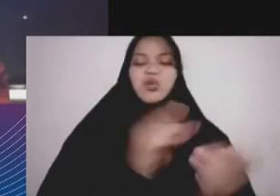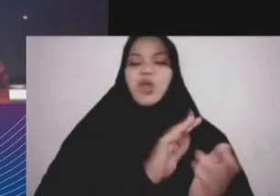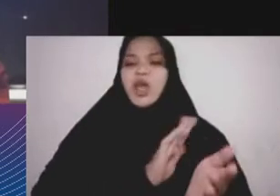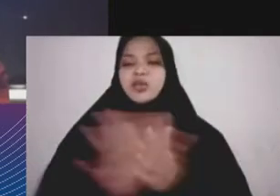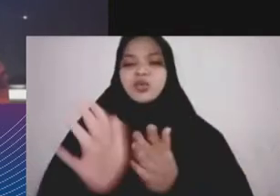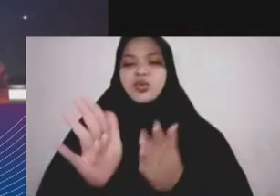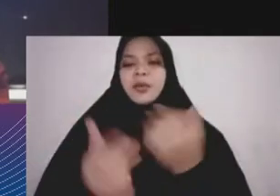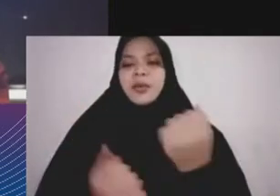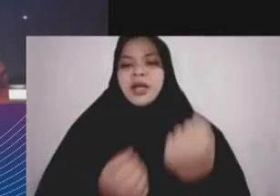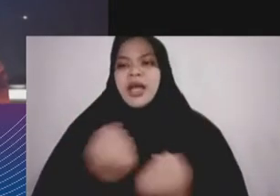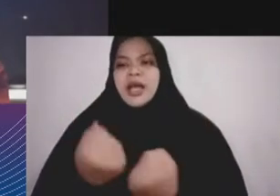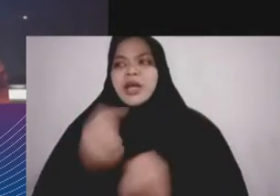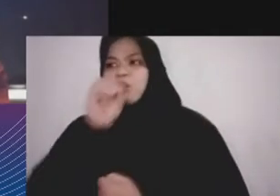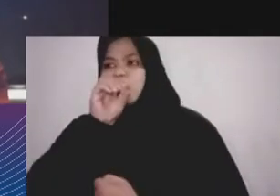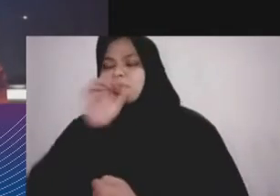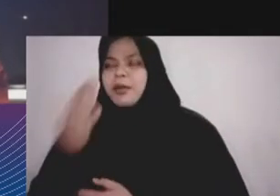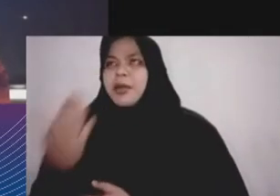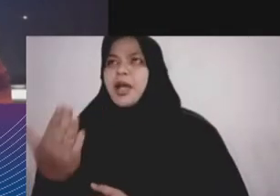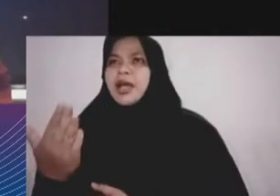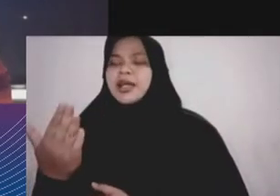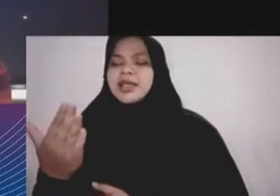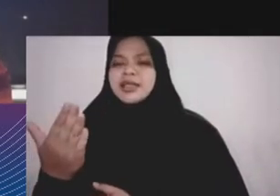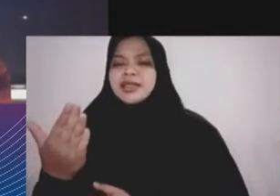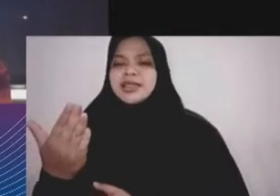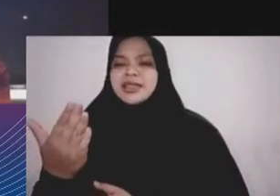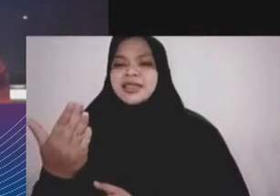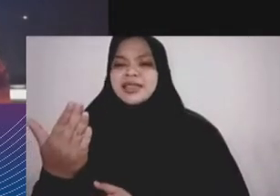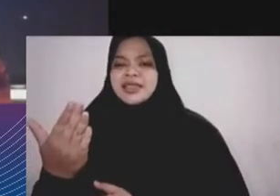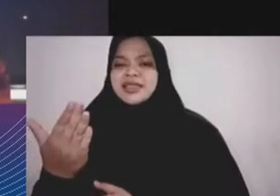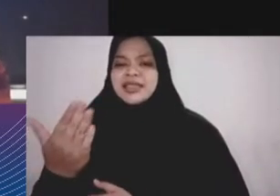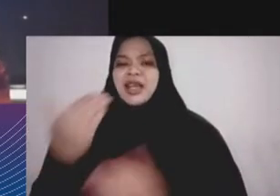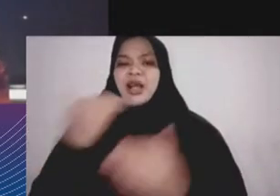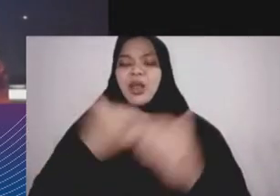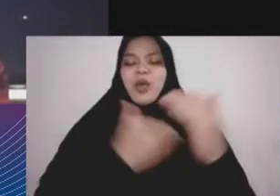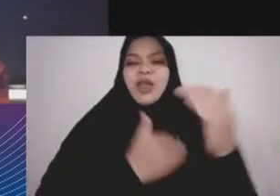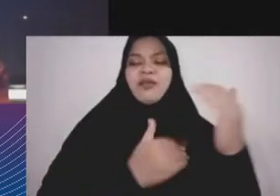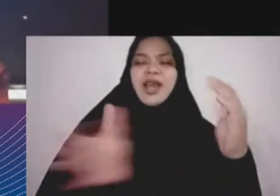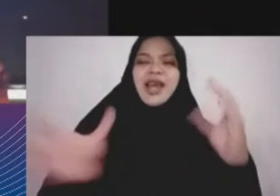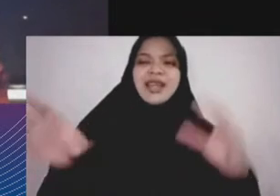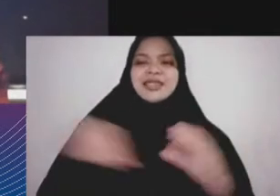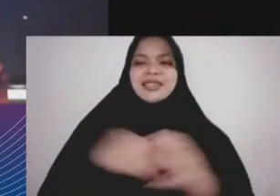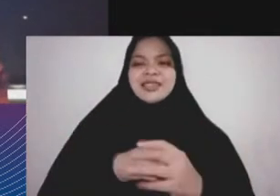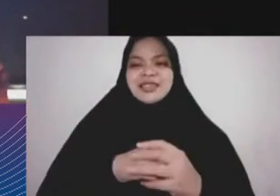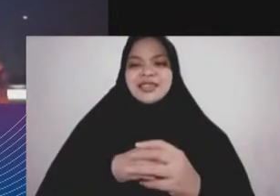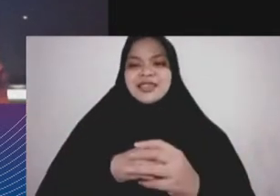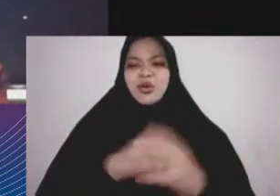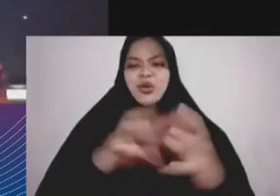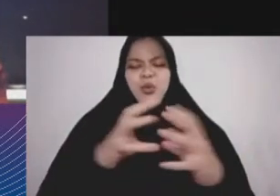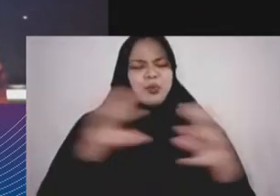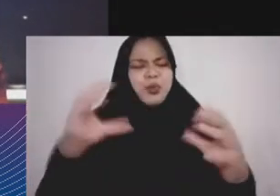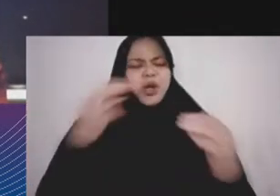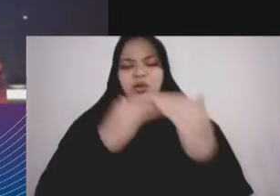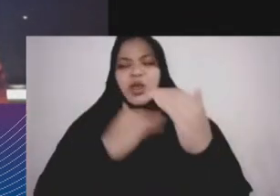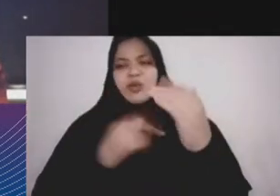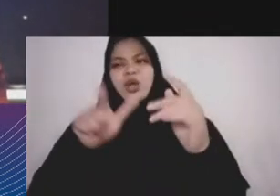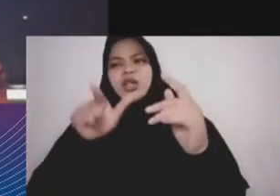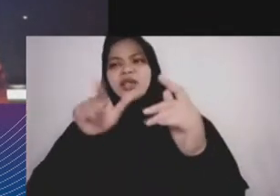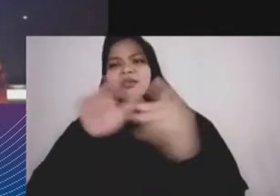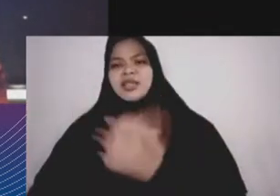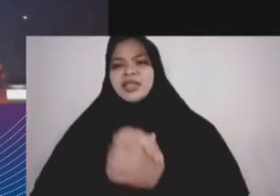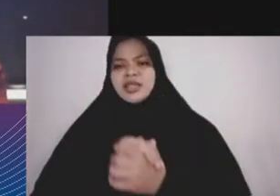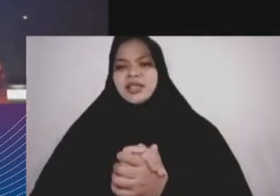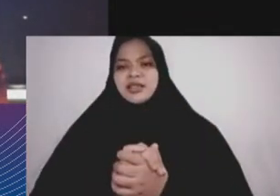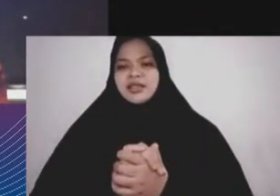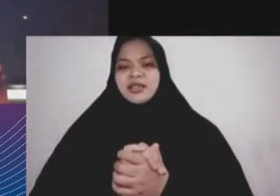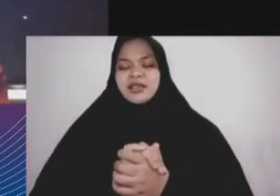call delictor qualification. Okay. Delictor qualification. How do you say it in English? Delictor qualification.